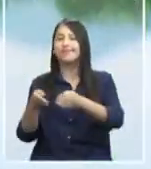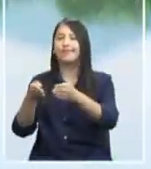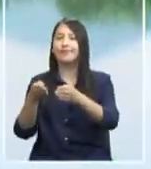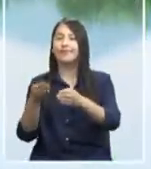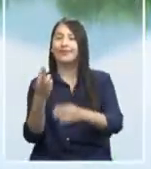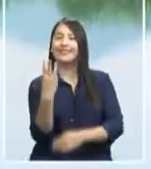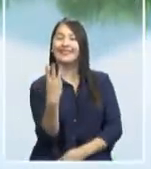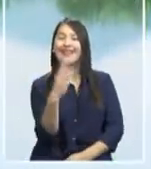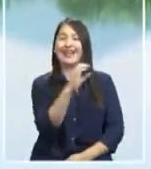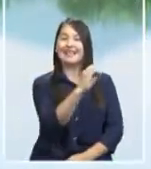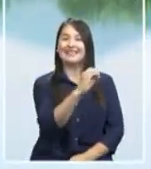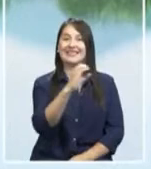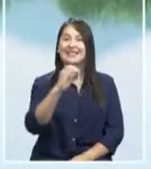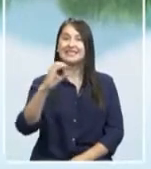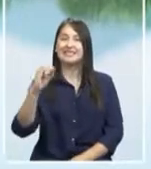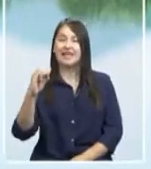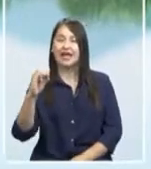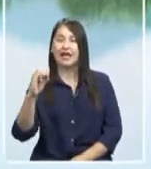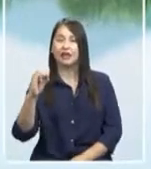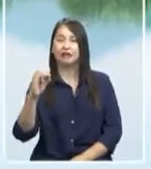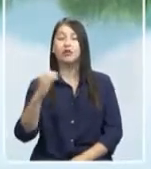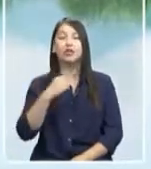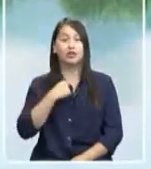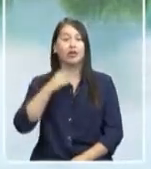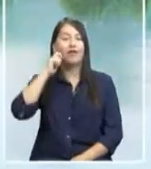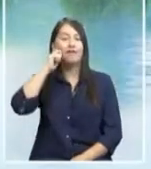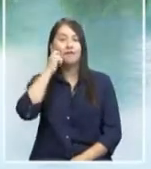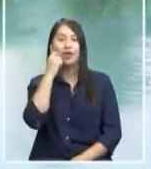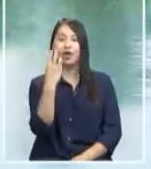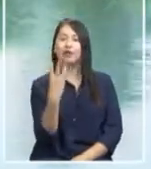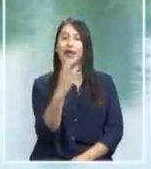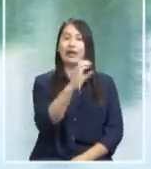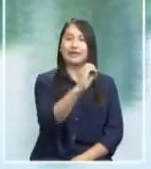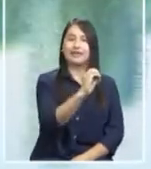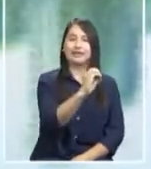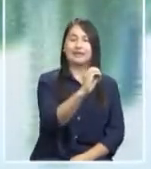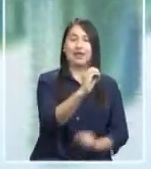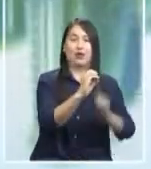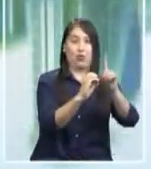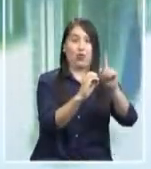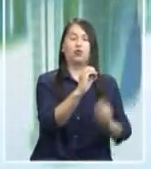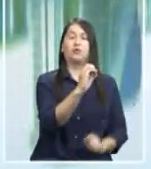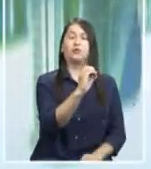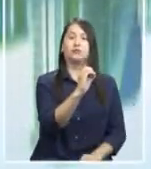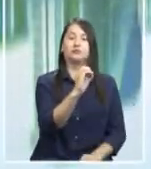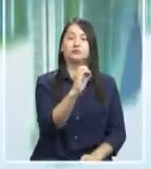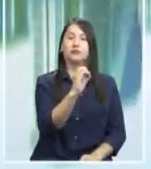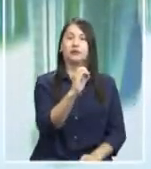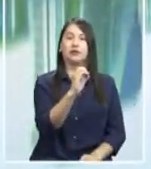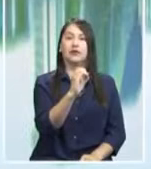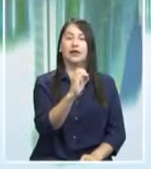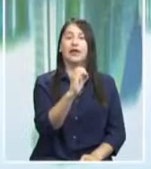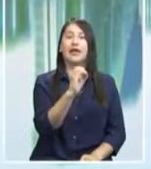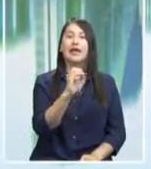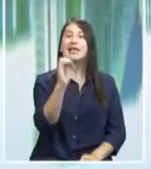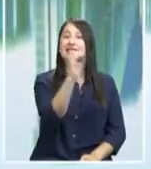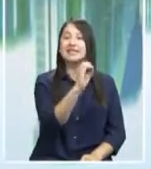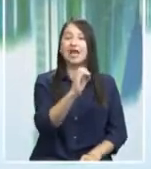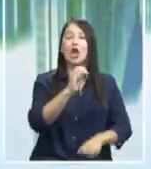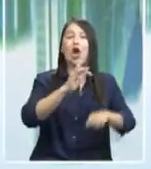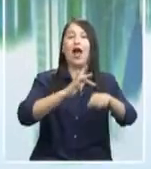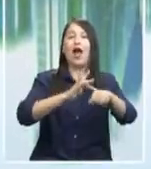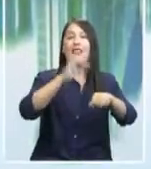zeros. Zero number one is zero global warming. We will build a